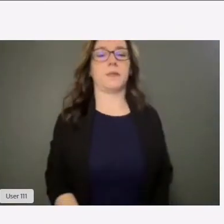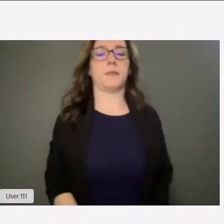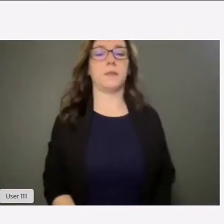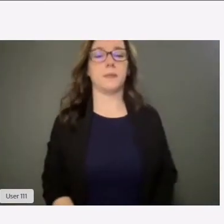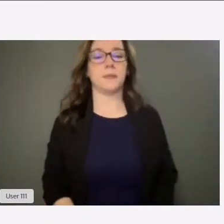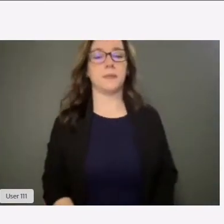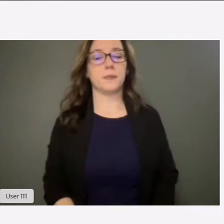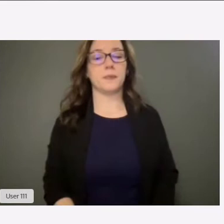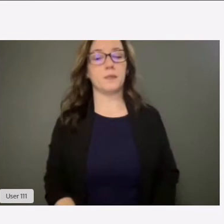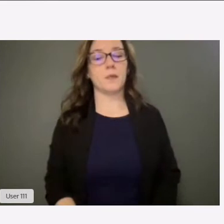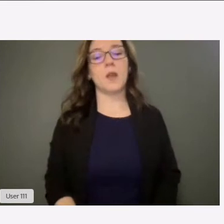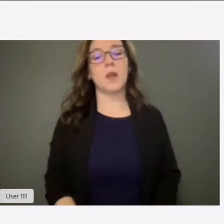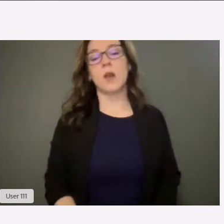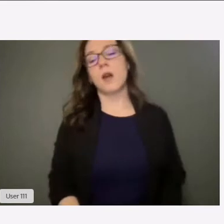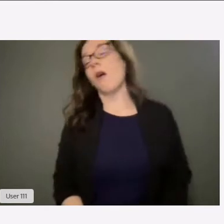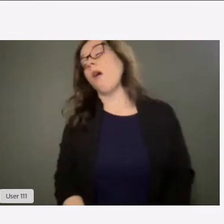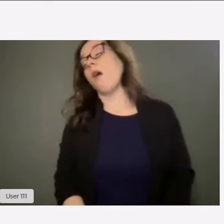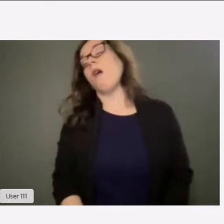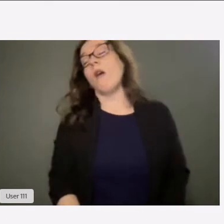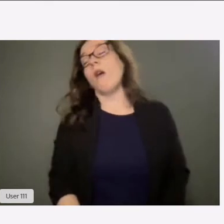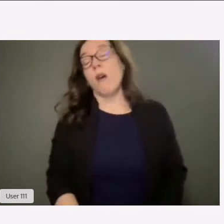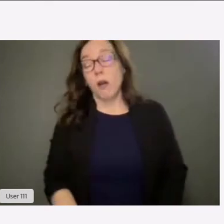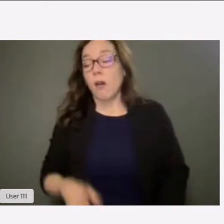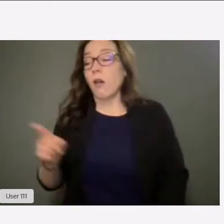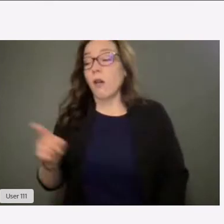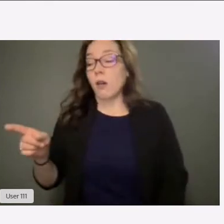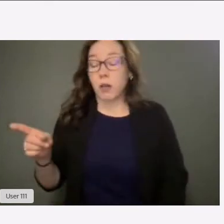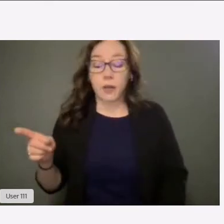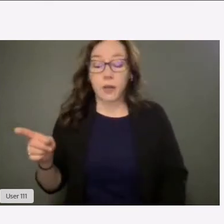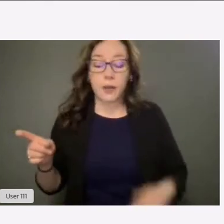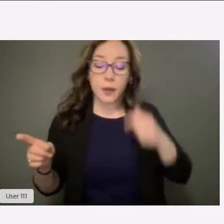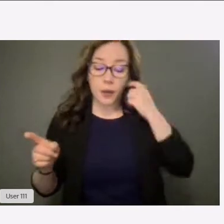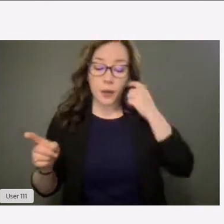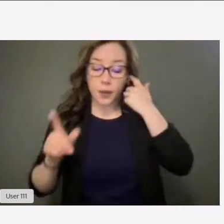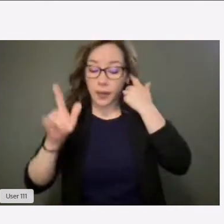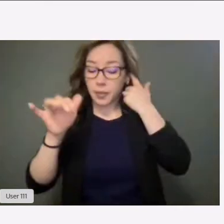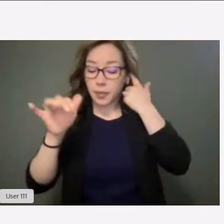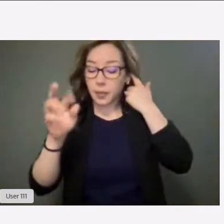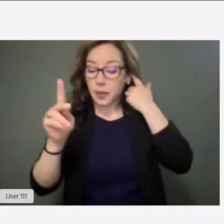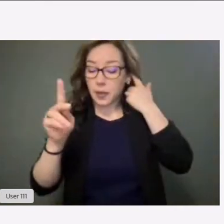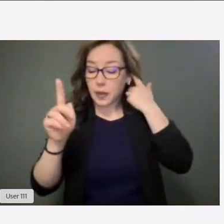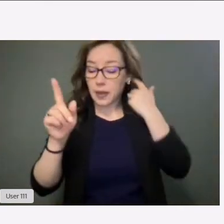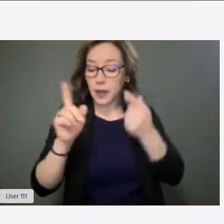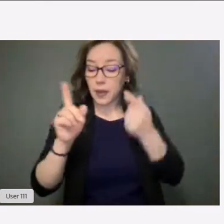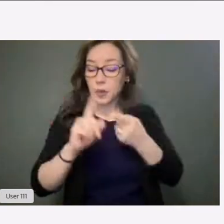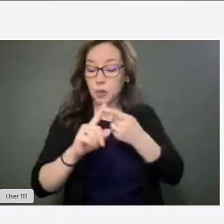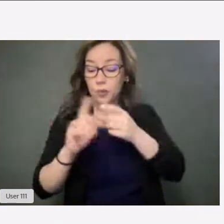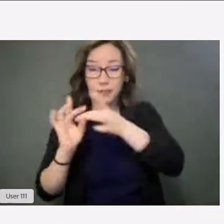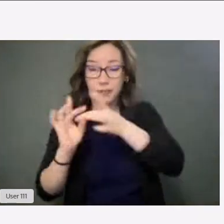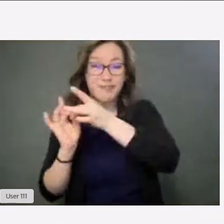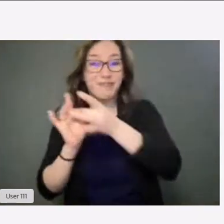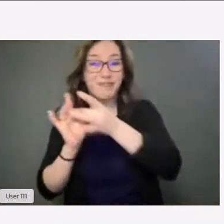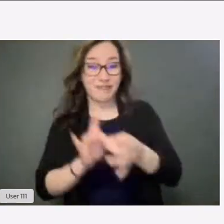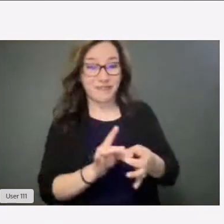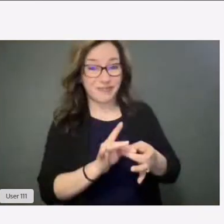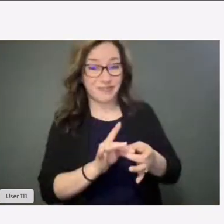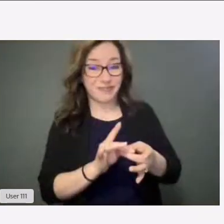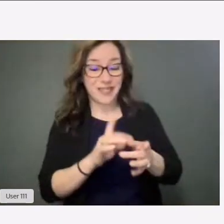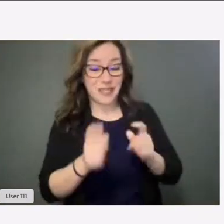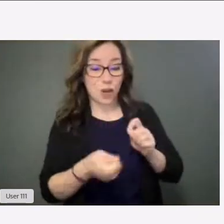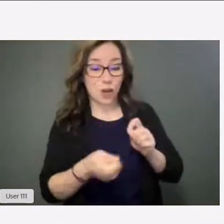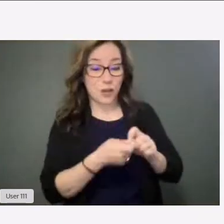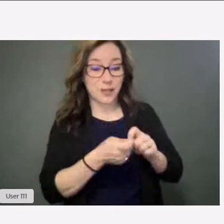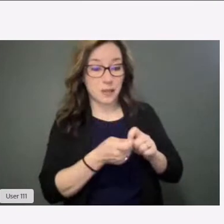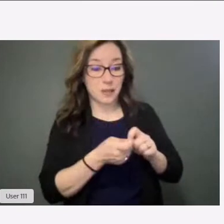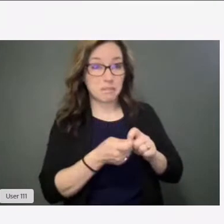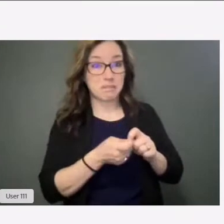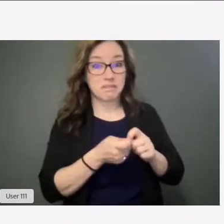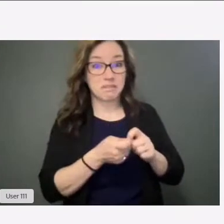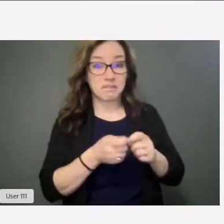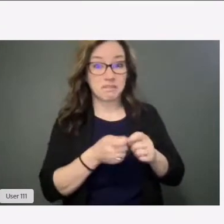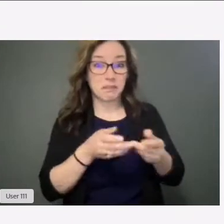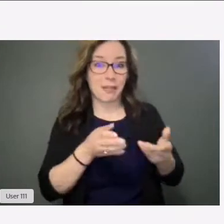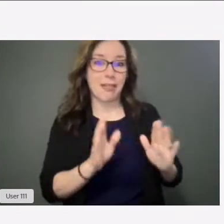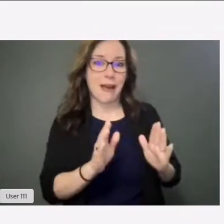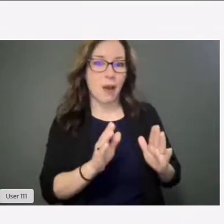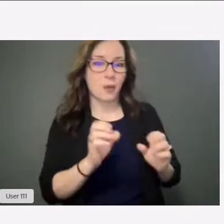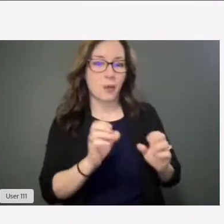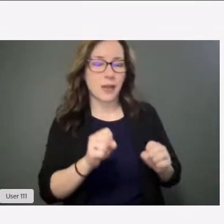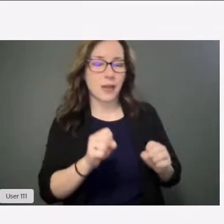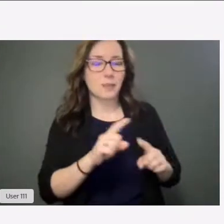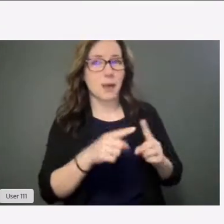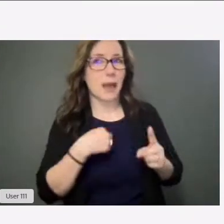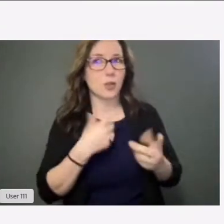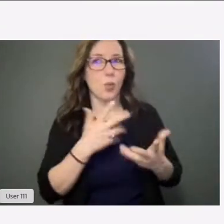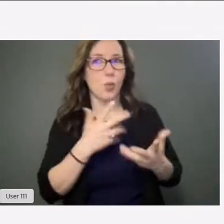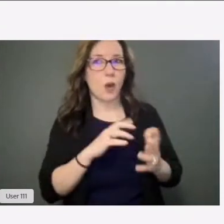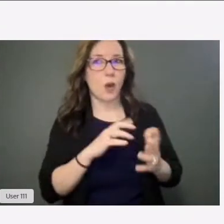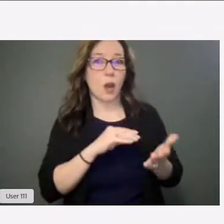I mean, I'll go back to, as long as you make that link to terrorism, it would be allowable. But, you know, I don't want to go on record as